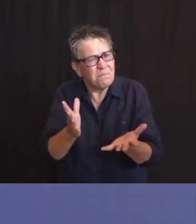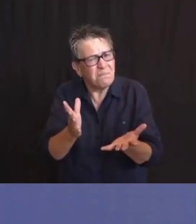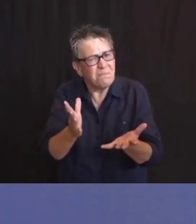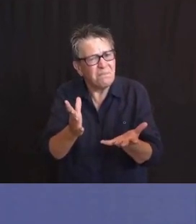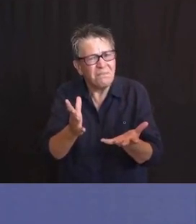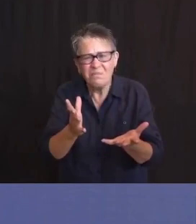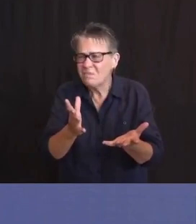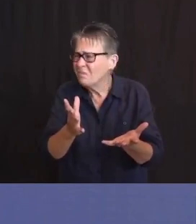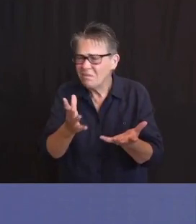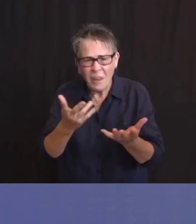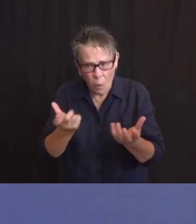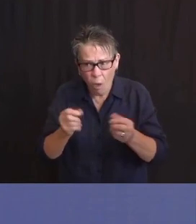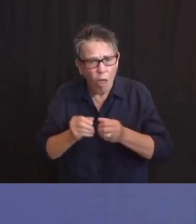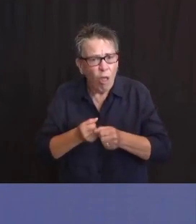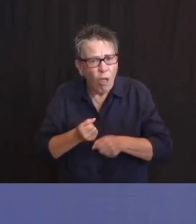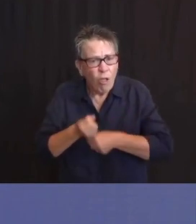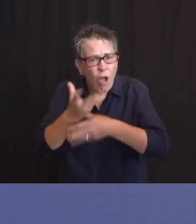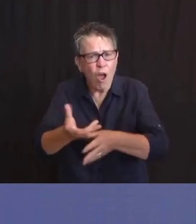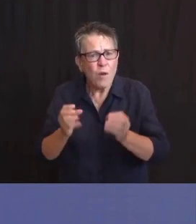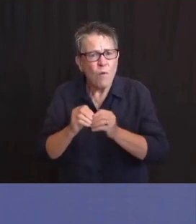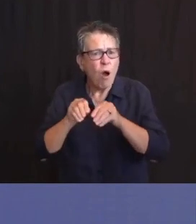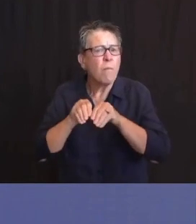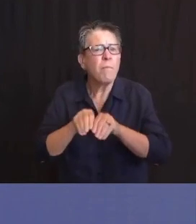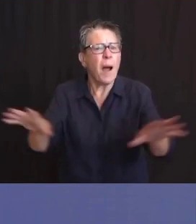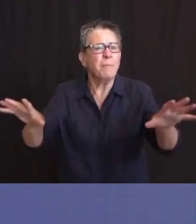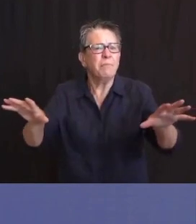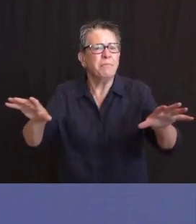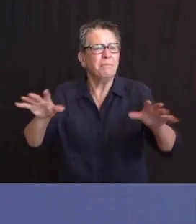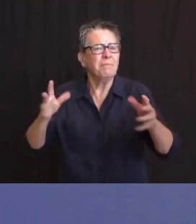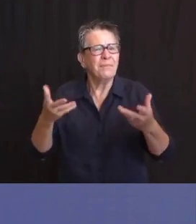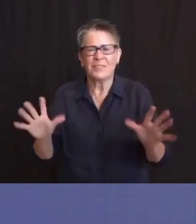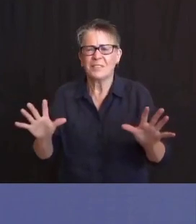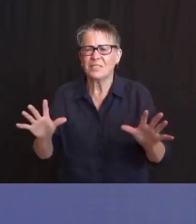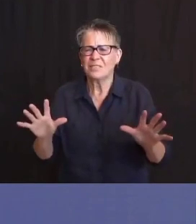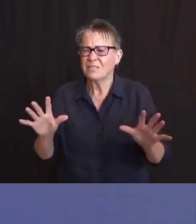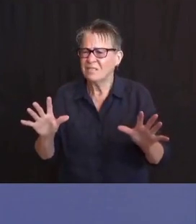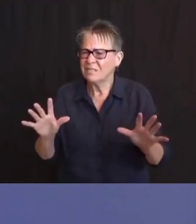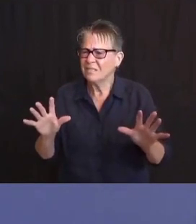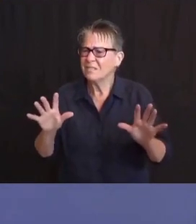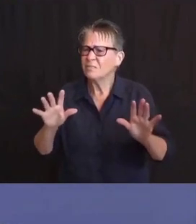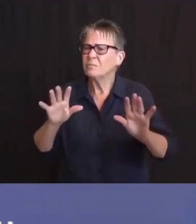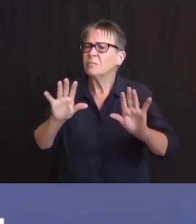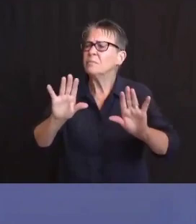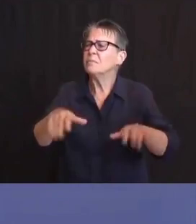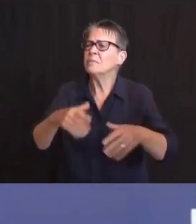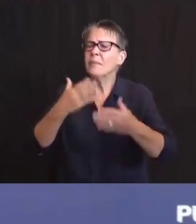state, and will risk people's health and lives. Thank you, everybody. God bless you all.